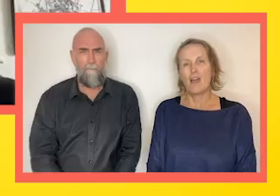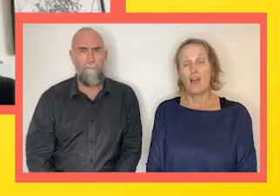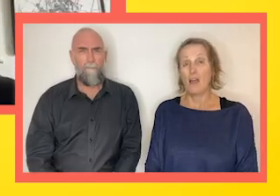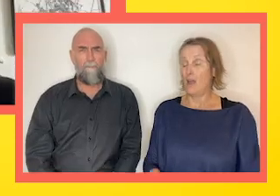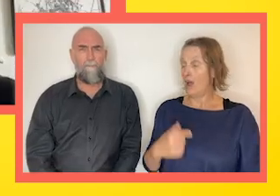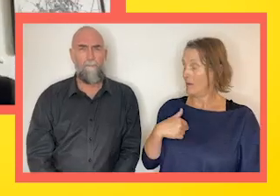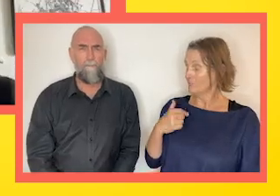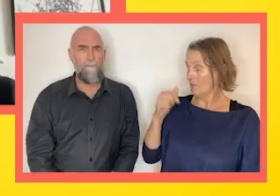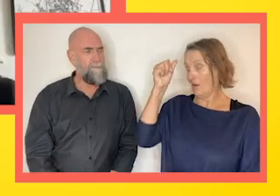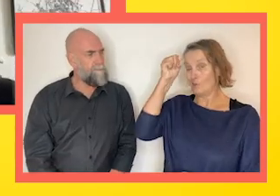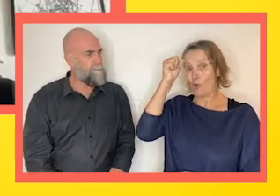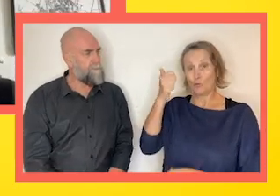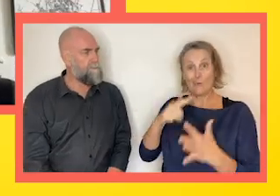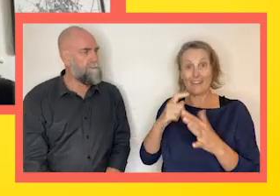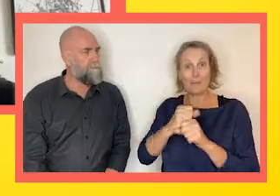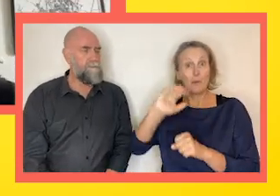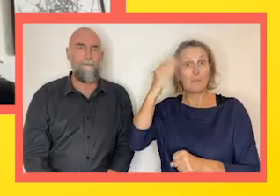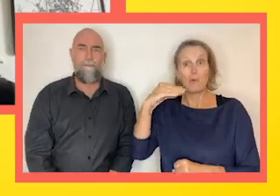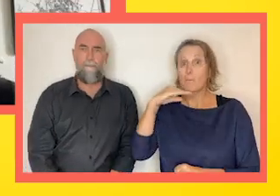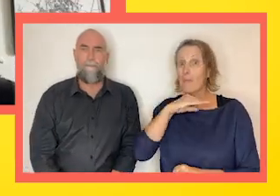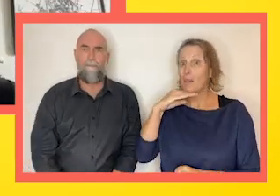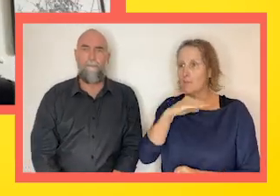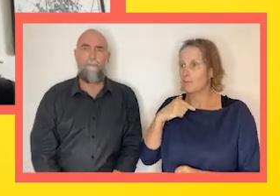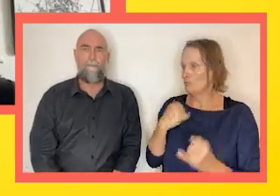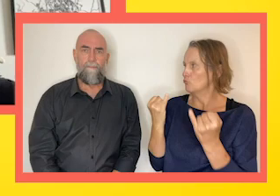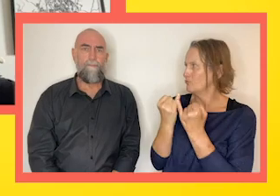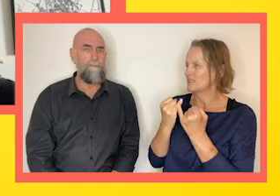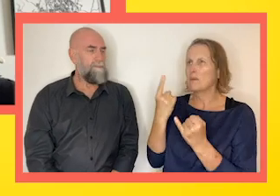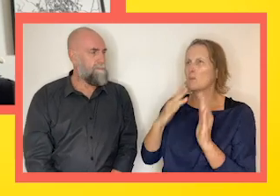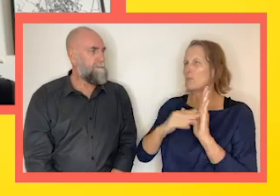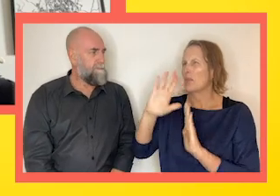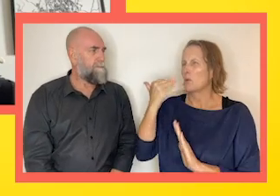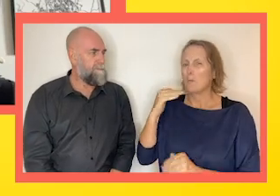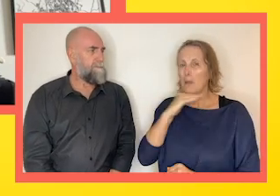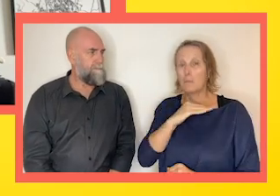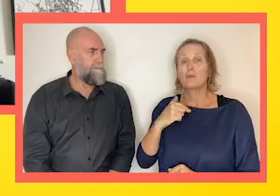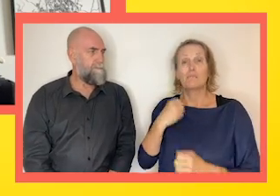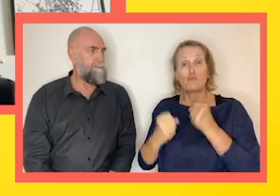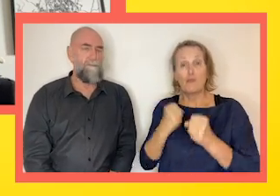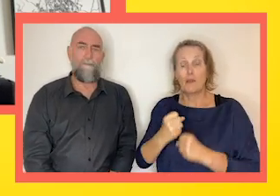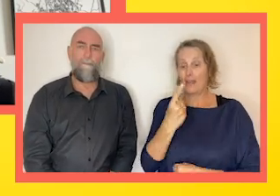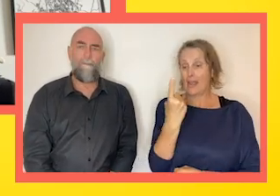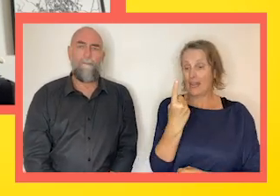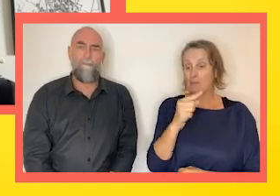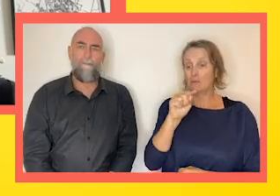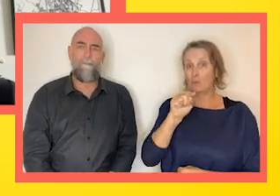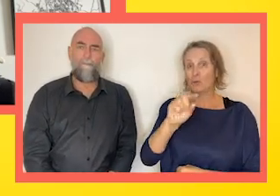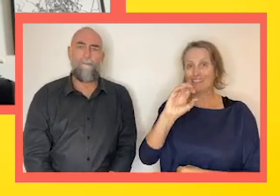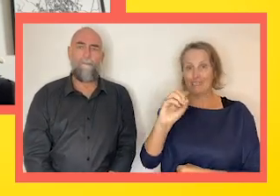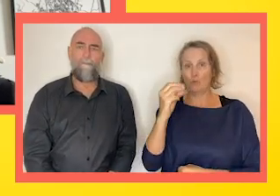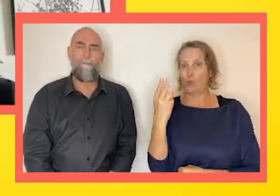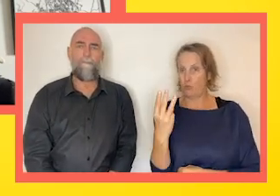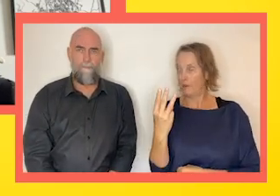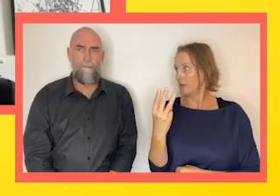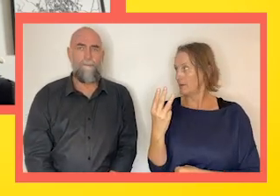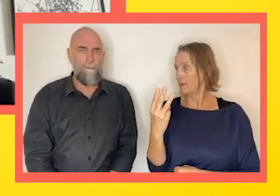good example of it, actually, because I raced down in Melbourne for the Murray Plant meet about a month ago now, and I ran 11.03, and there was